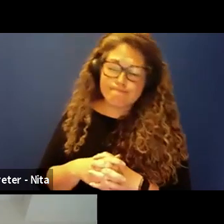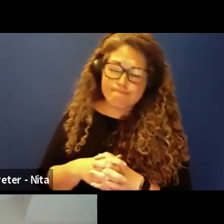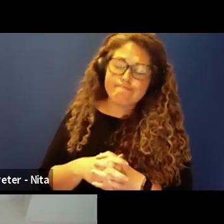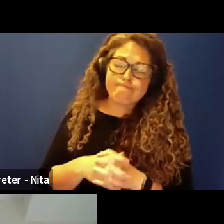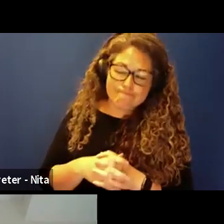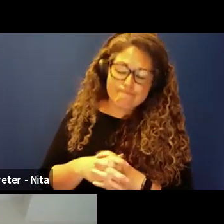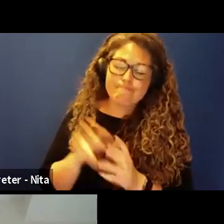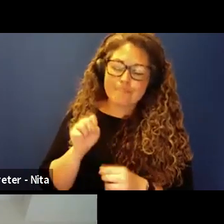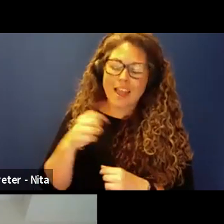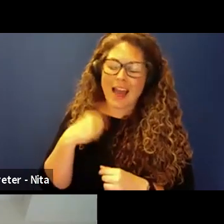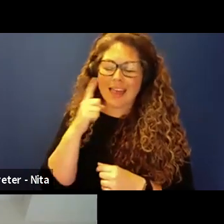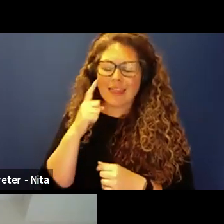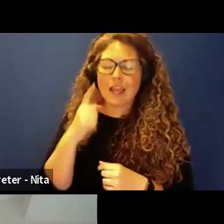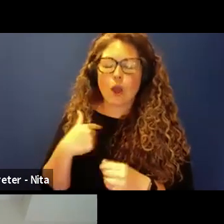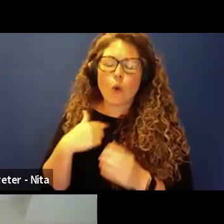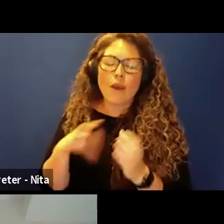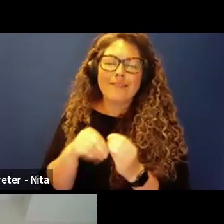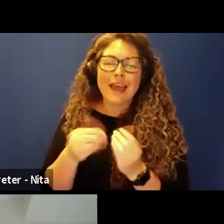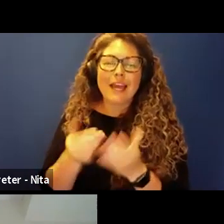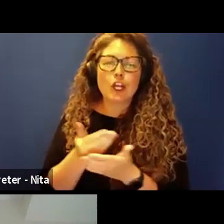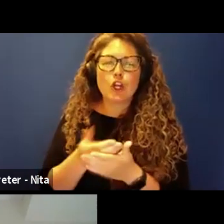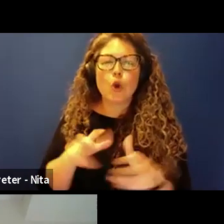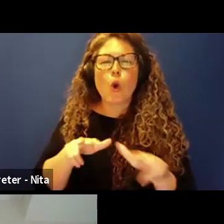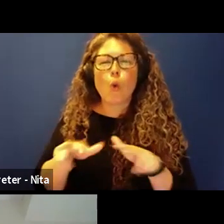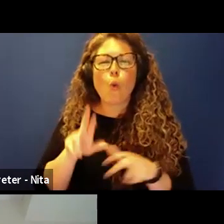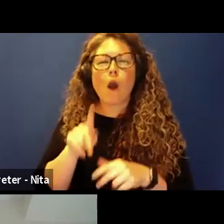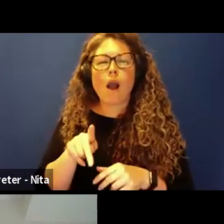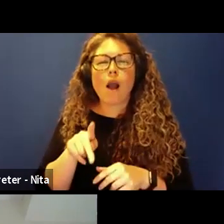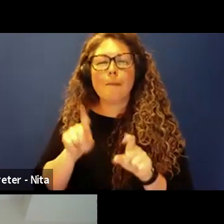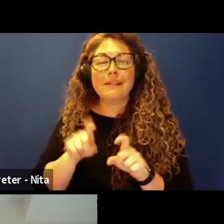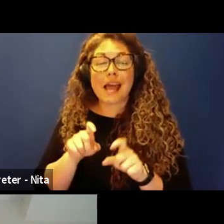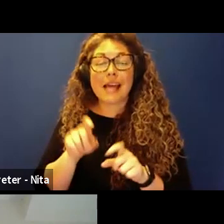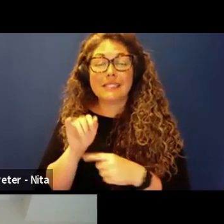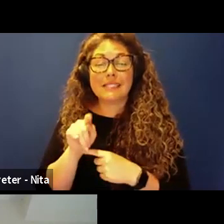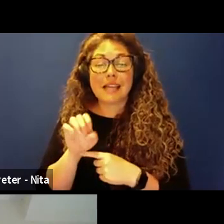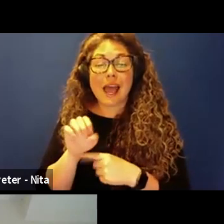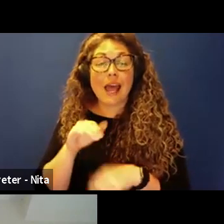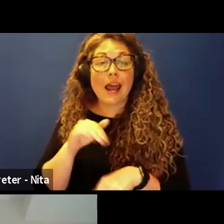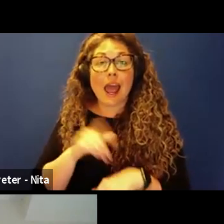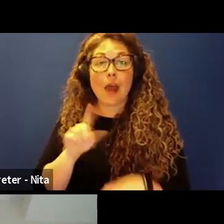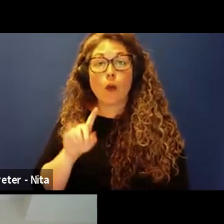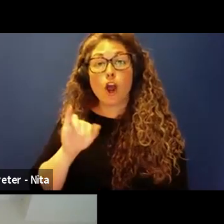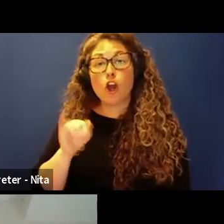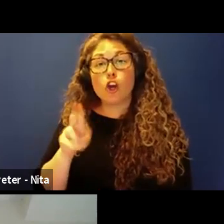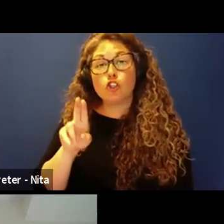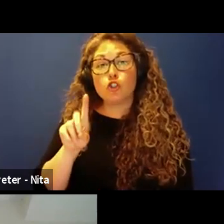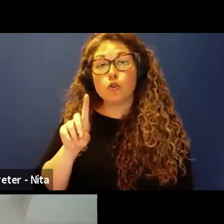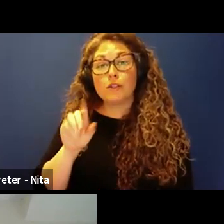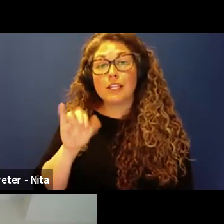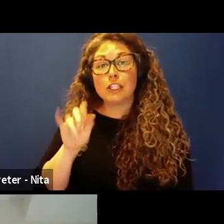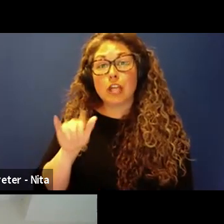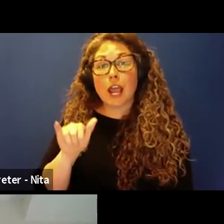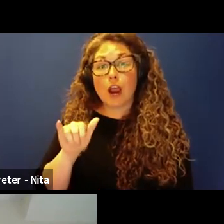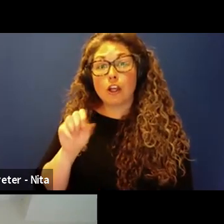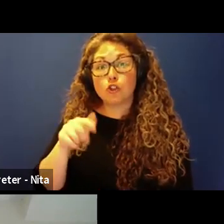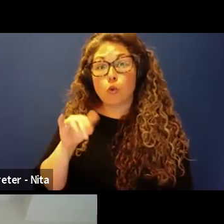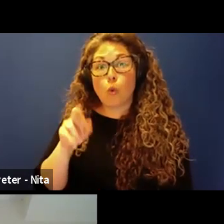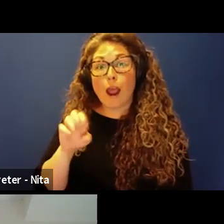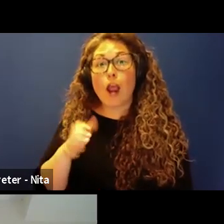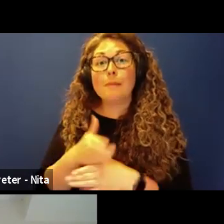Yeah, I think we've added a new walk-up testing site at Judiciary Square on F Street between 4th and 5th Street